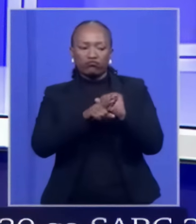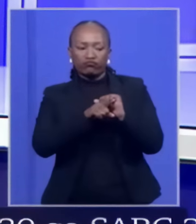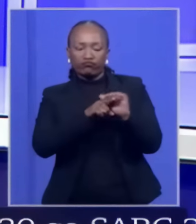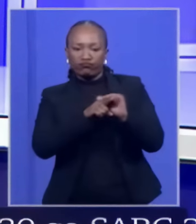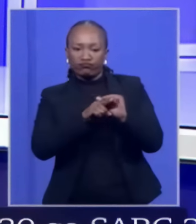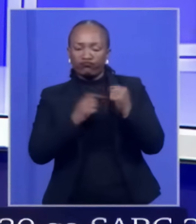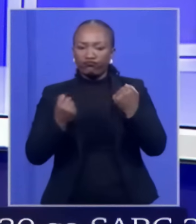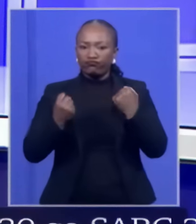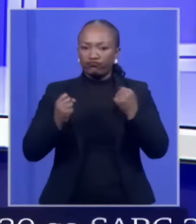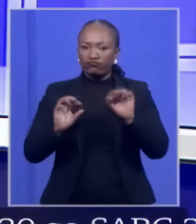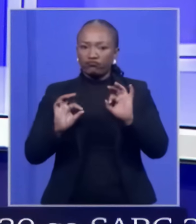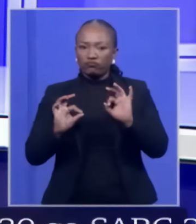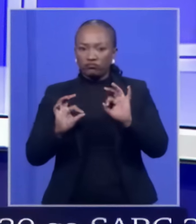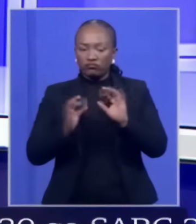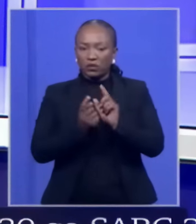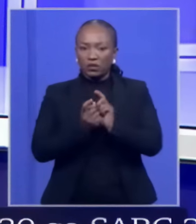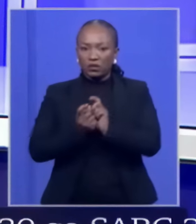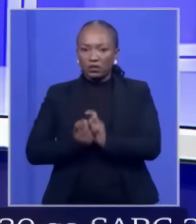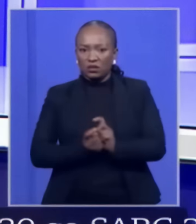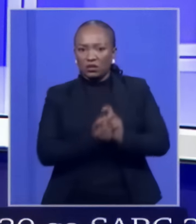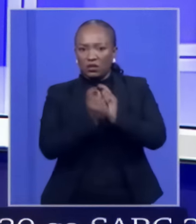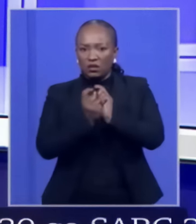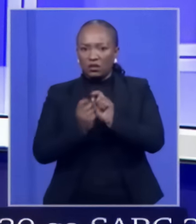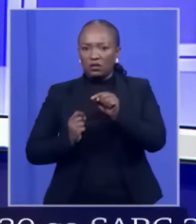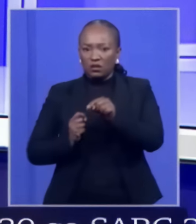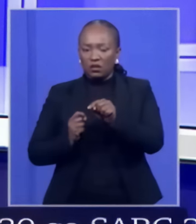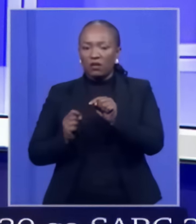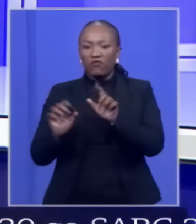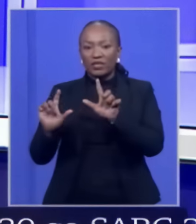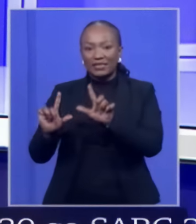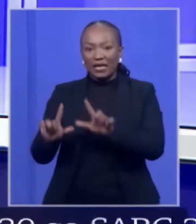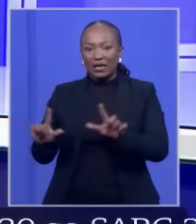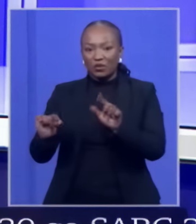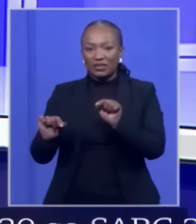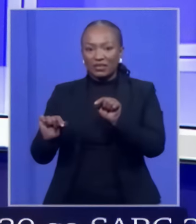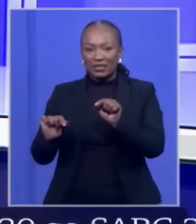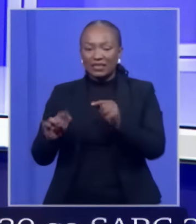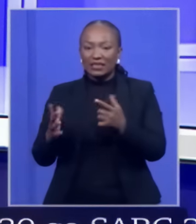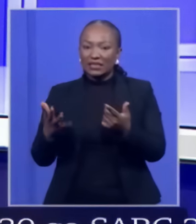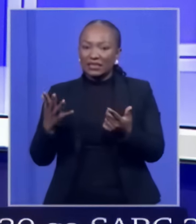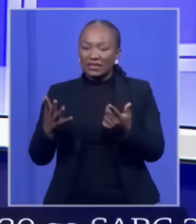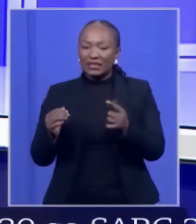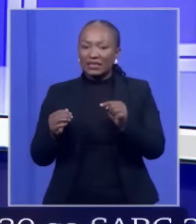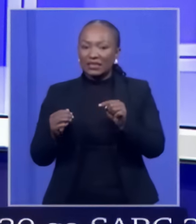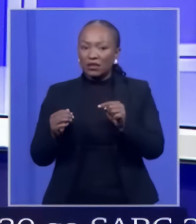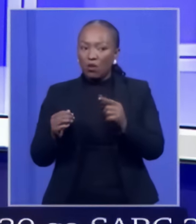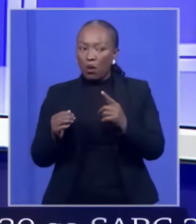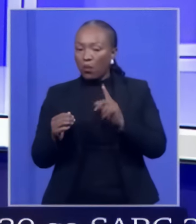go thulana le sehlopha sa go swana le Downs ke gona go tla ba laetšago